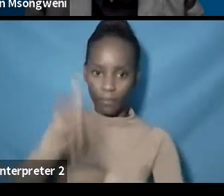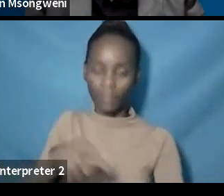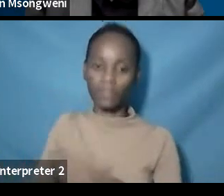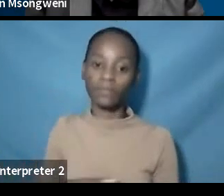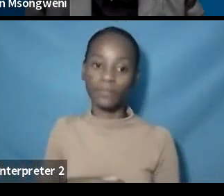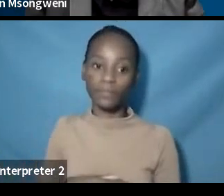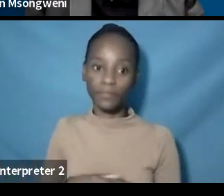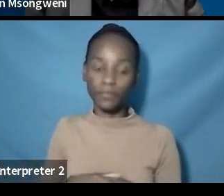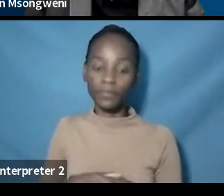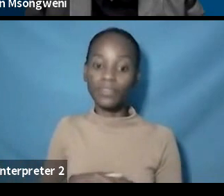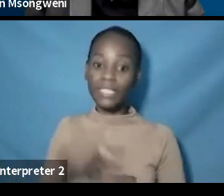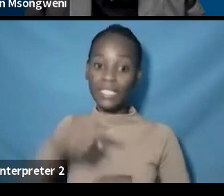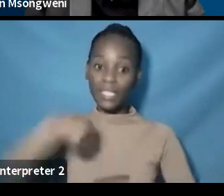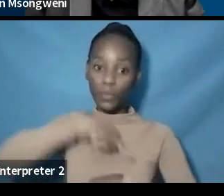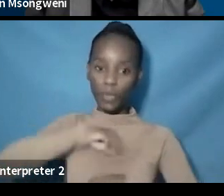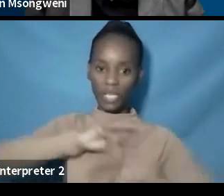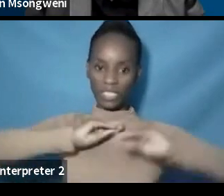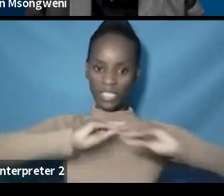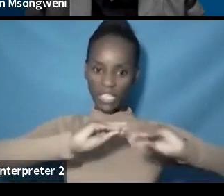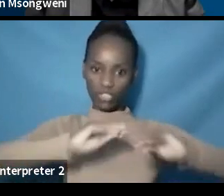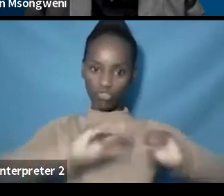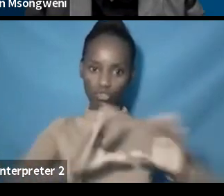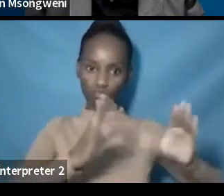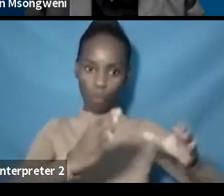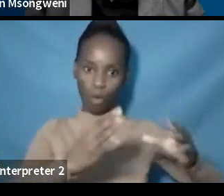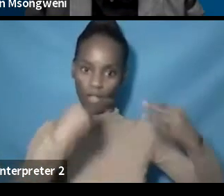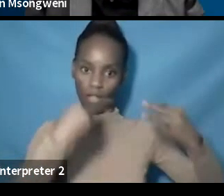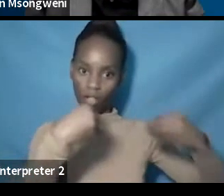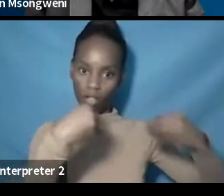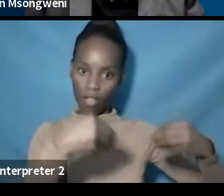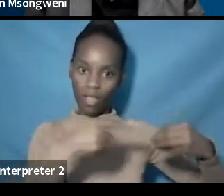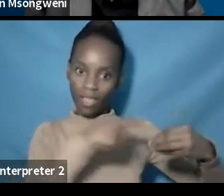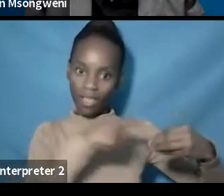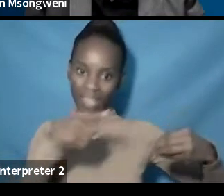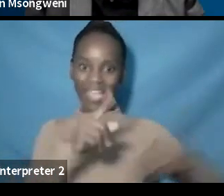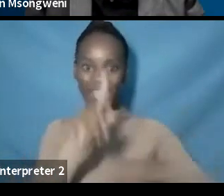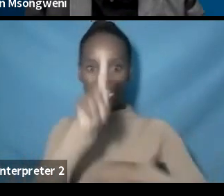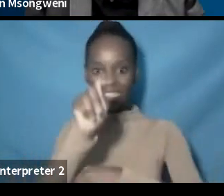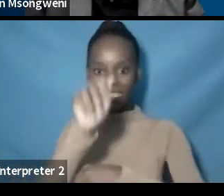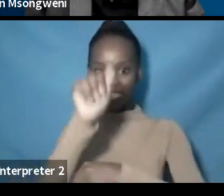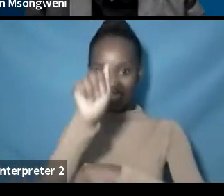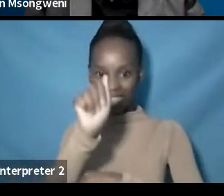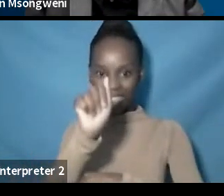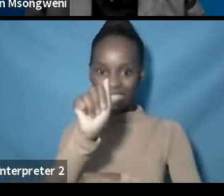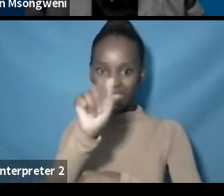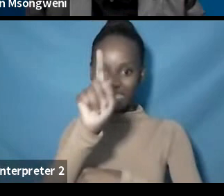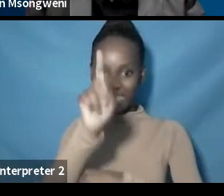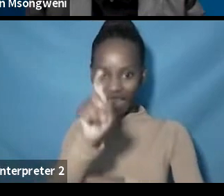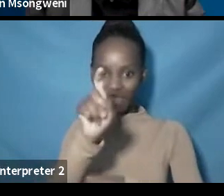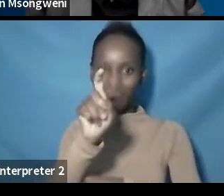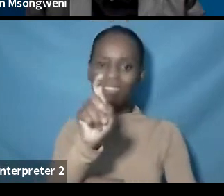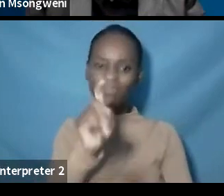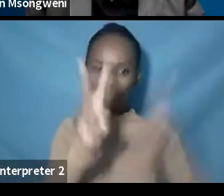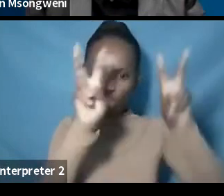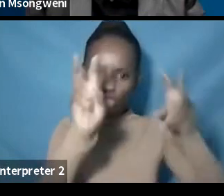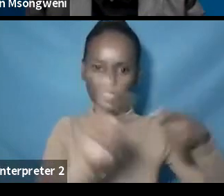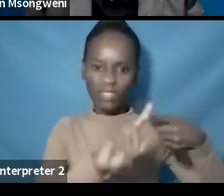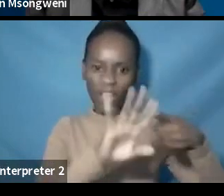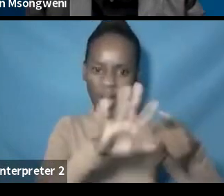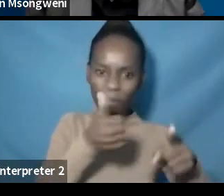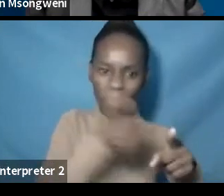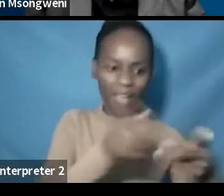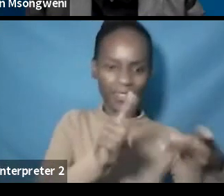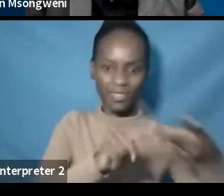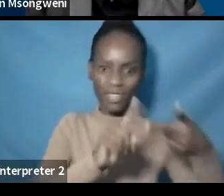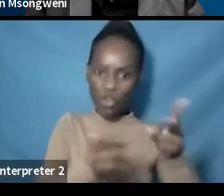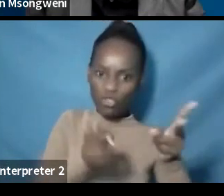small business on tax issues, starting from compliance, registration, what types of taxes are you